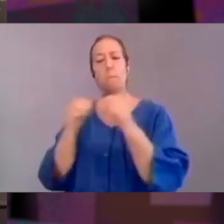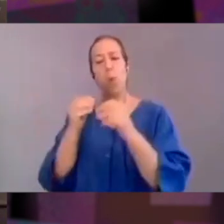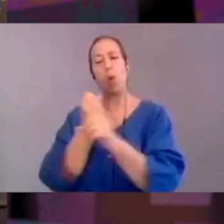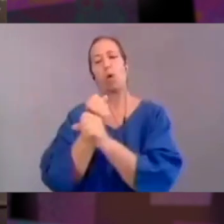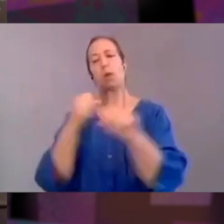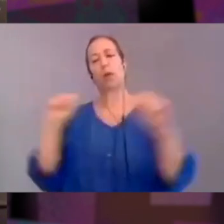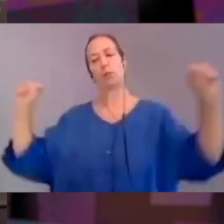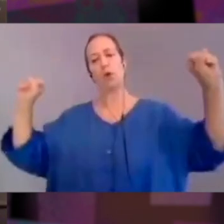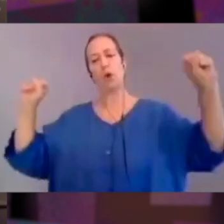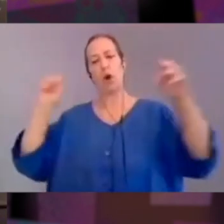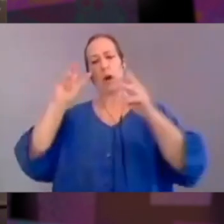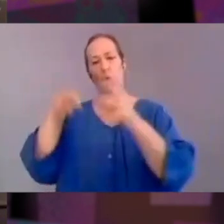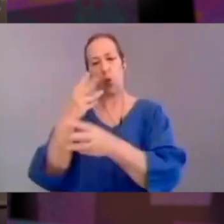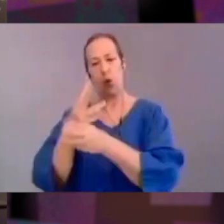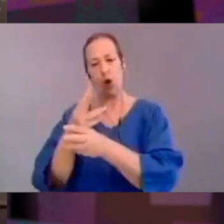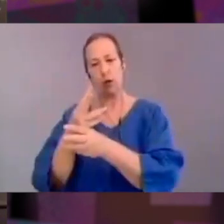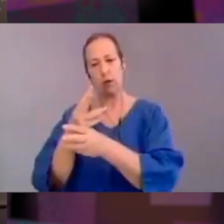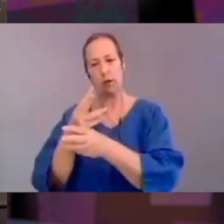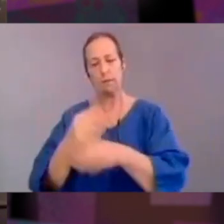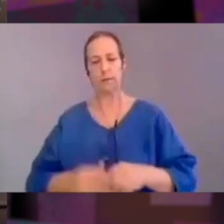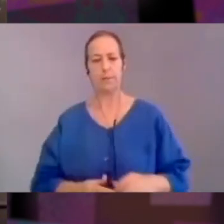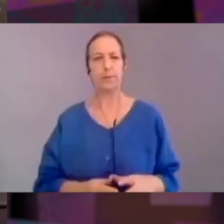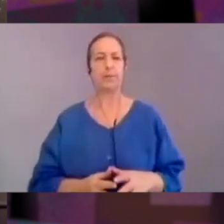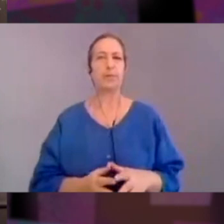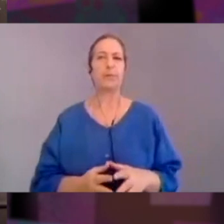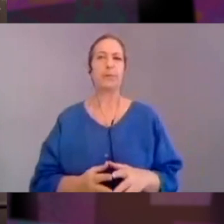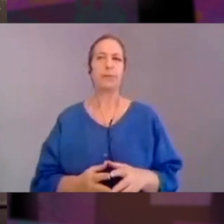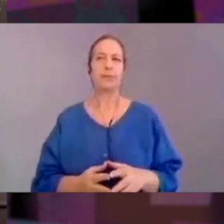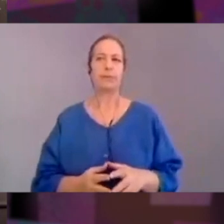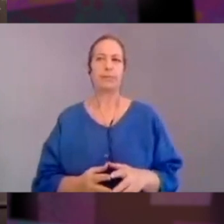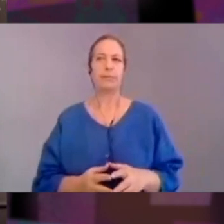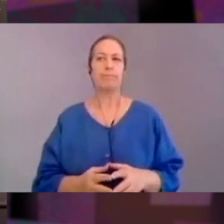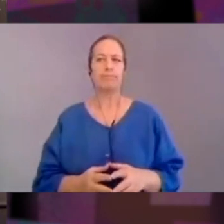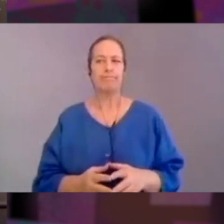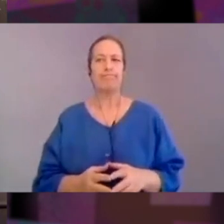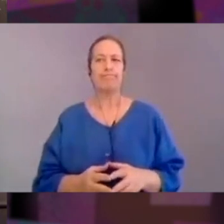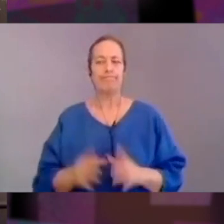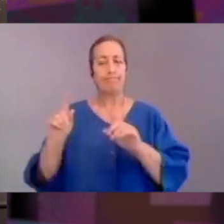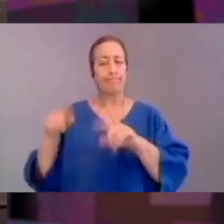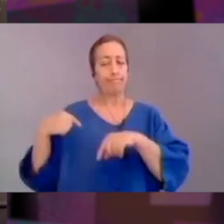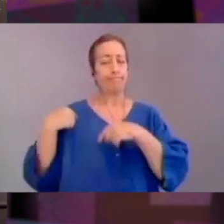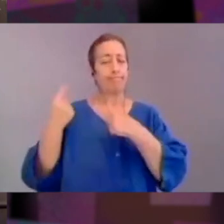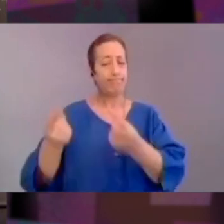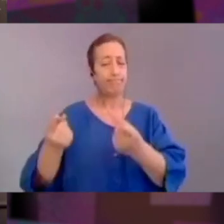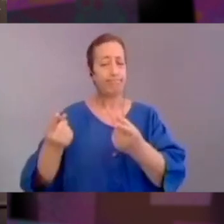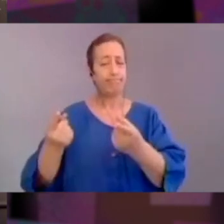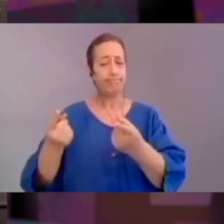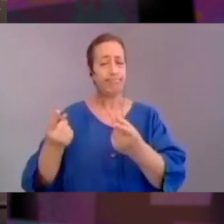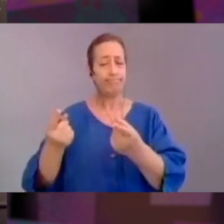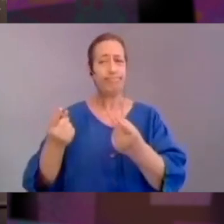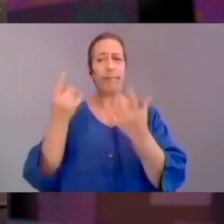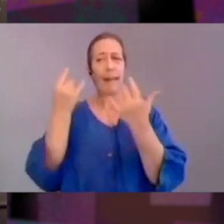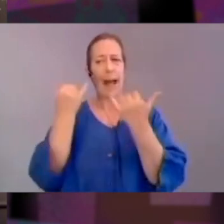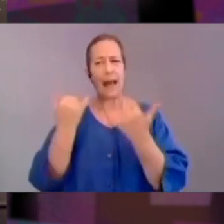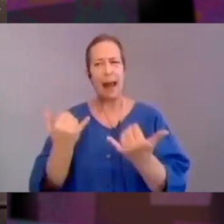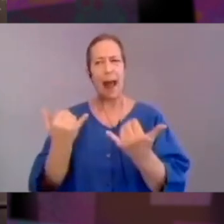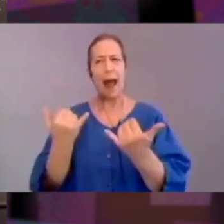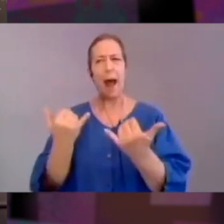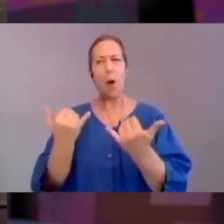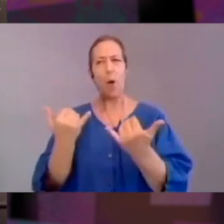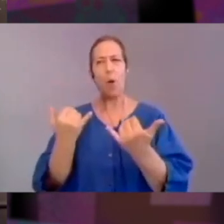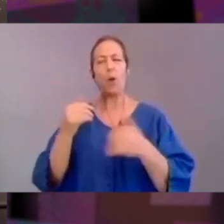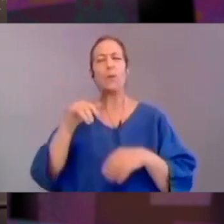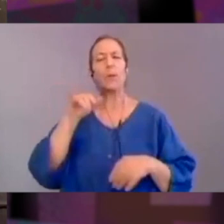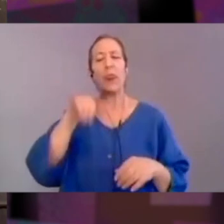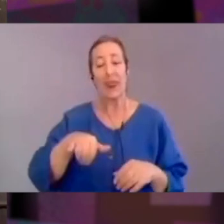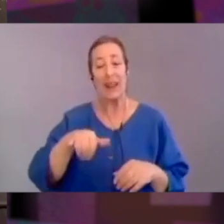This period has shone a spotlight on what Ibram X. Kendi calls the conjoined twins of capitalism and